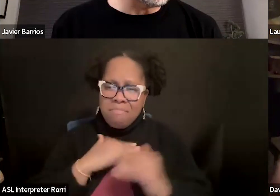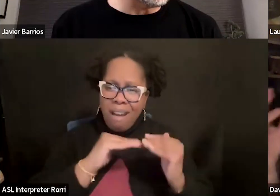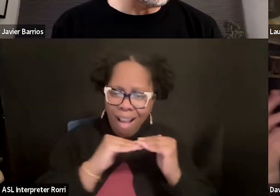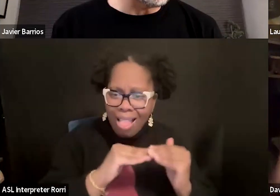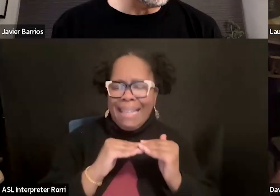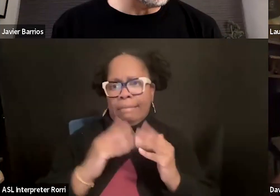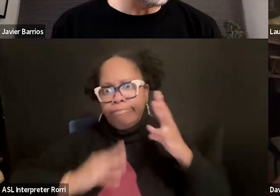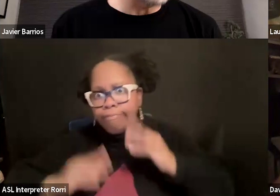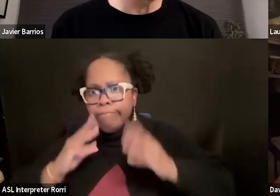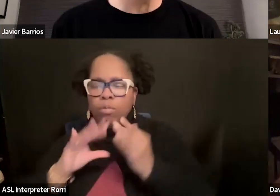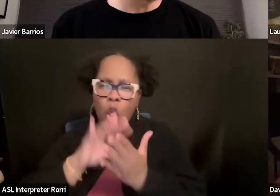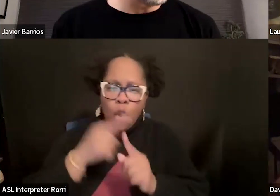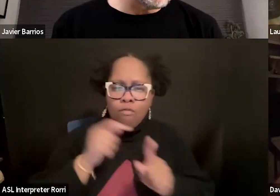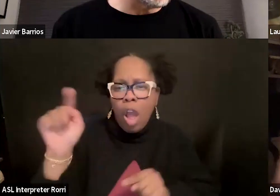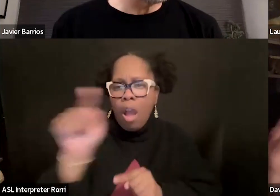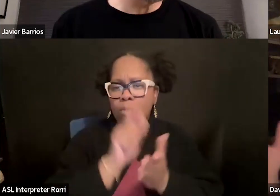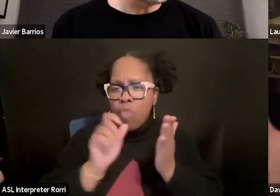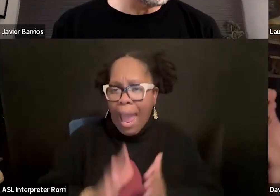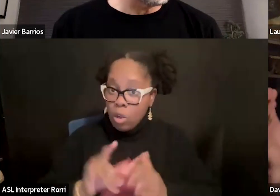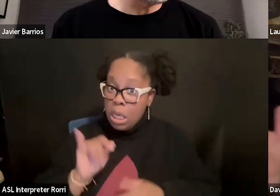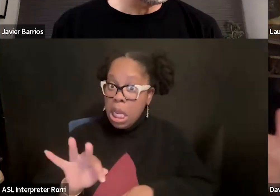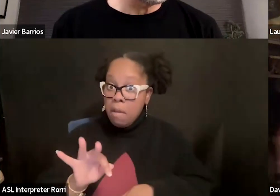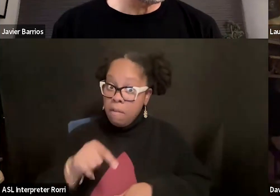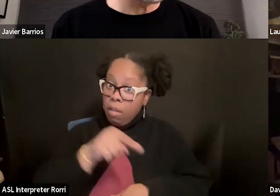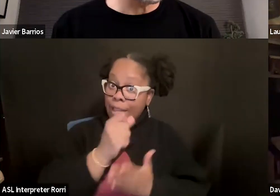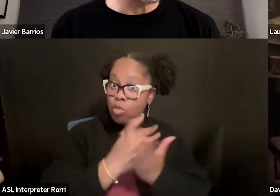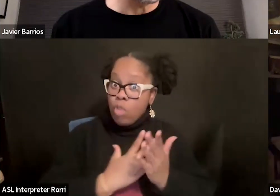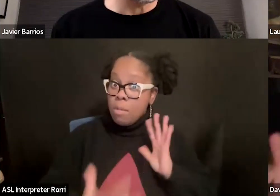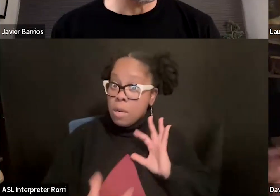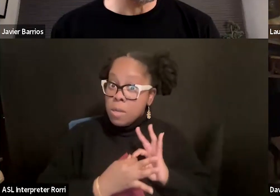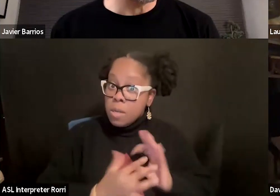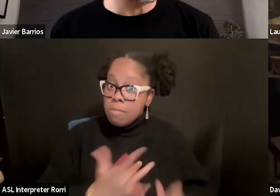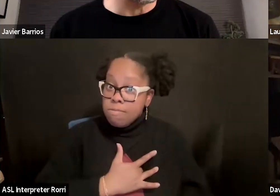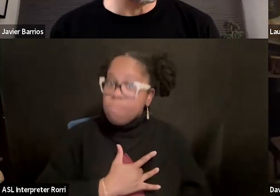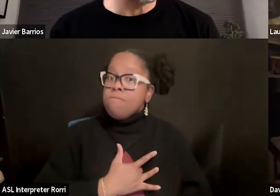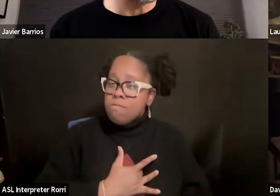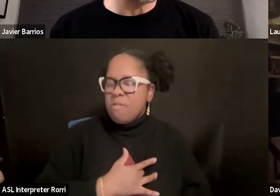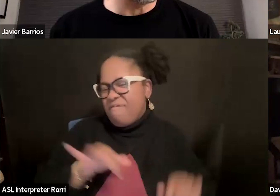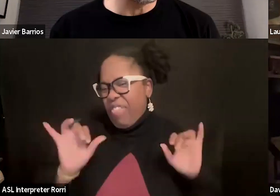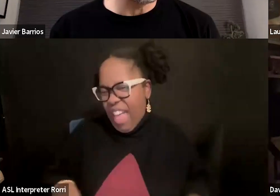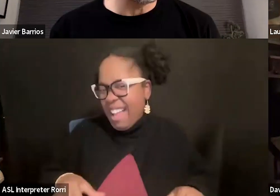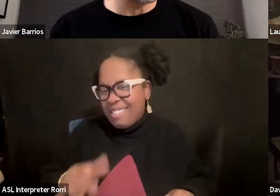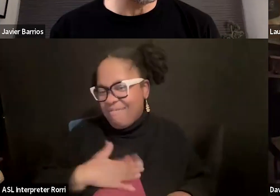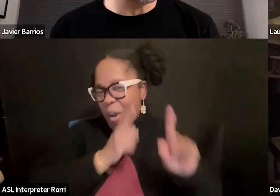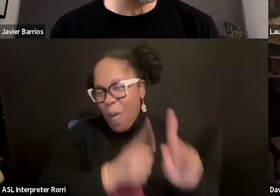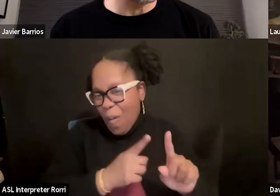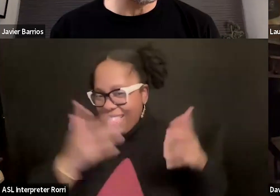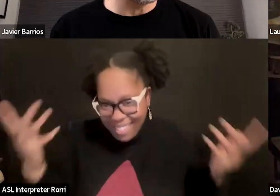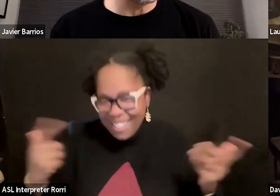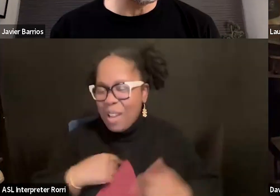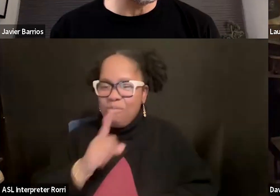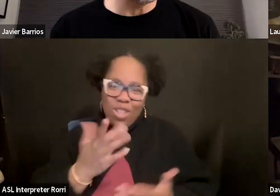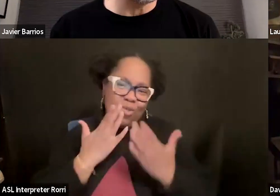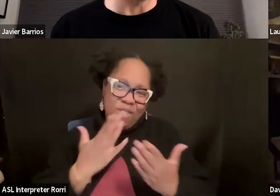have learned from the writers that I've learned from. So, I mean, if this resonates with you or for you, that's what I wanted to accomplish. So I'm just really